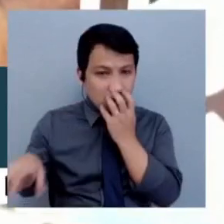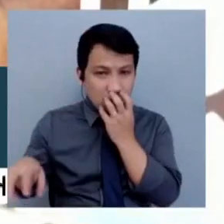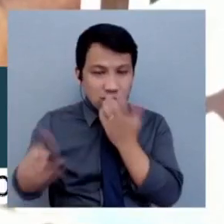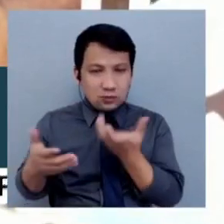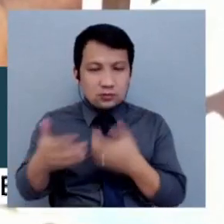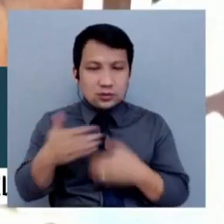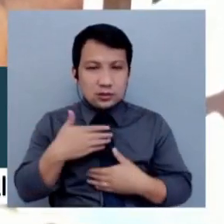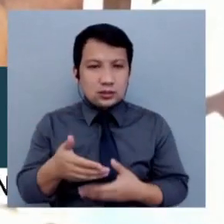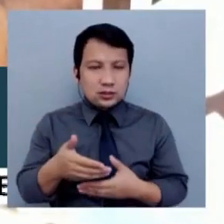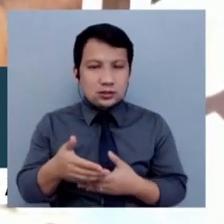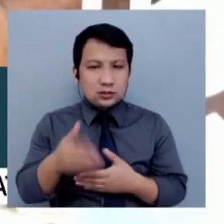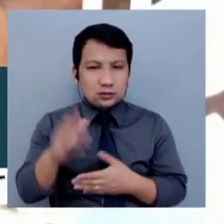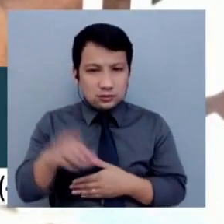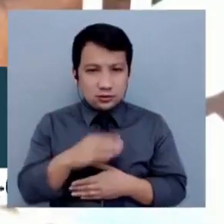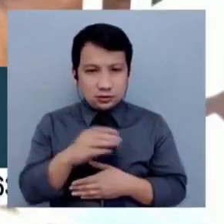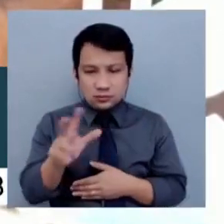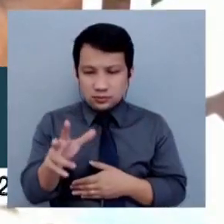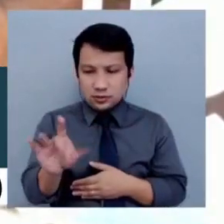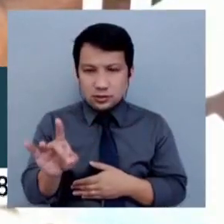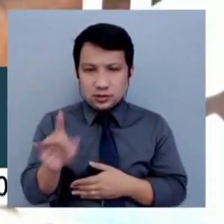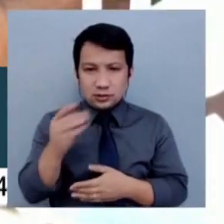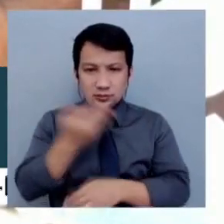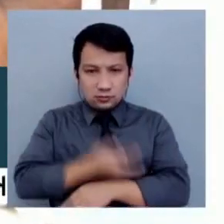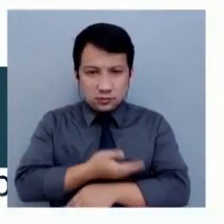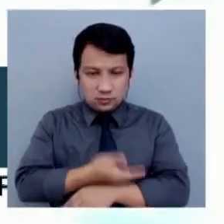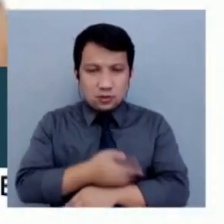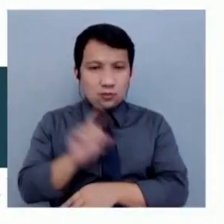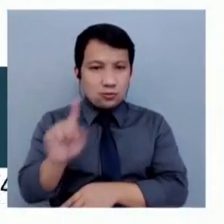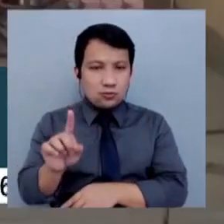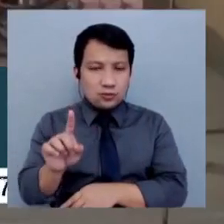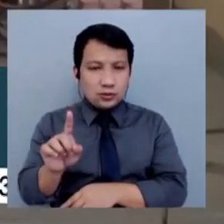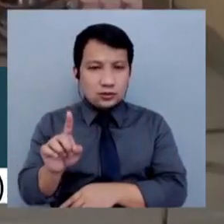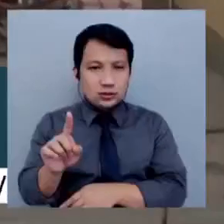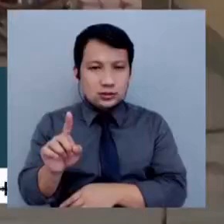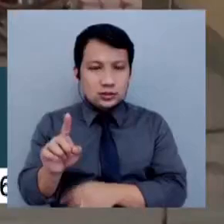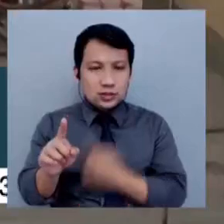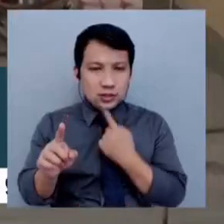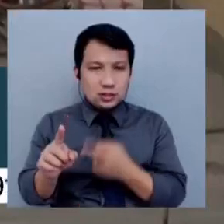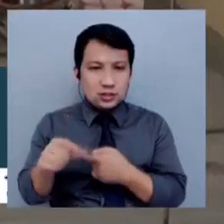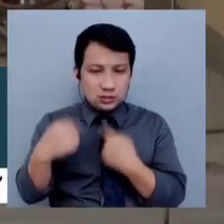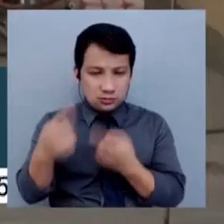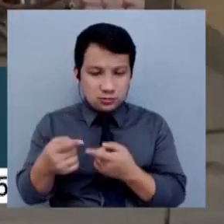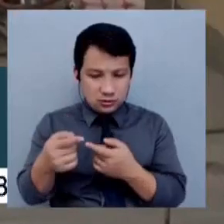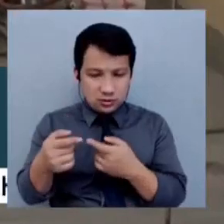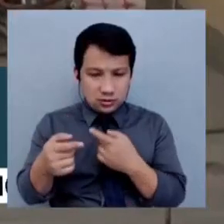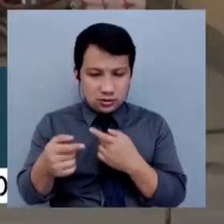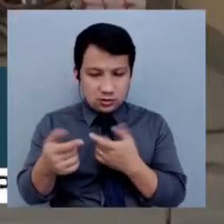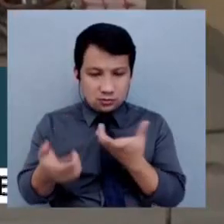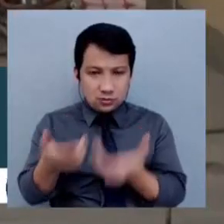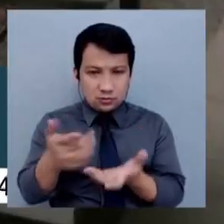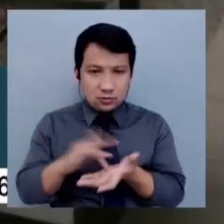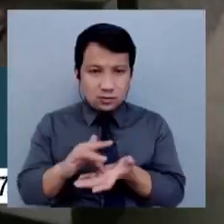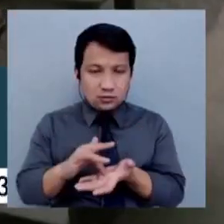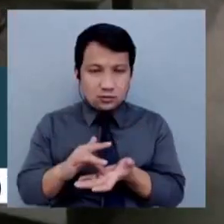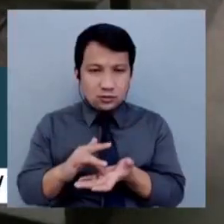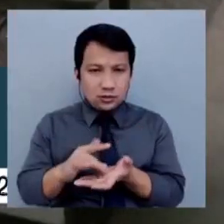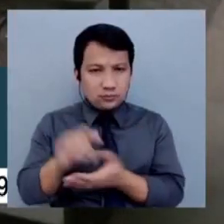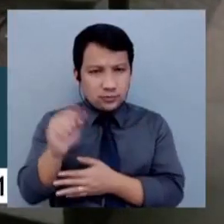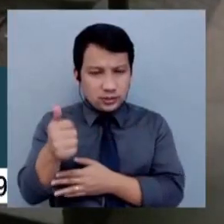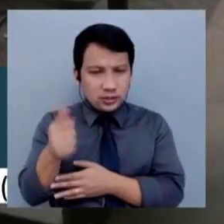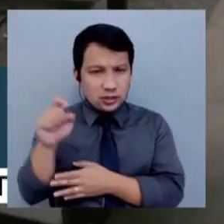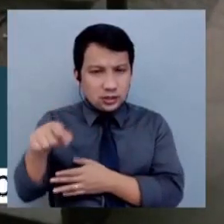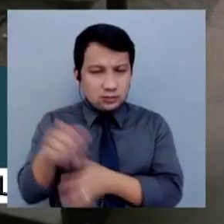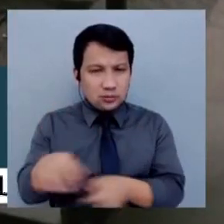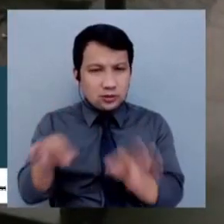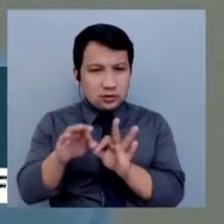The clinic has 38 beds and all but one are occupied. In a backyard littered with medical equipment, tents are needed to cope